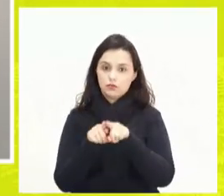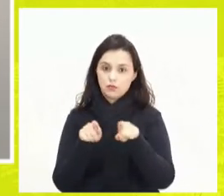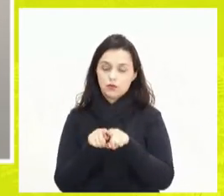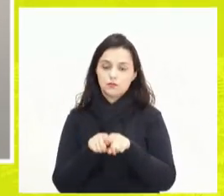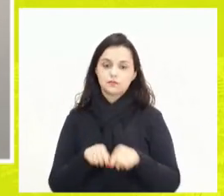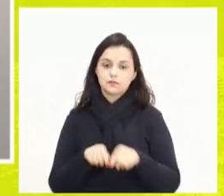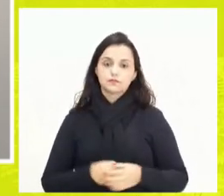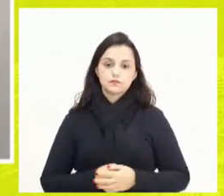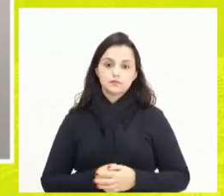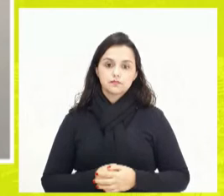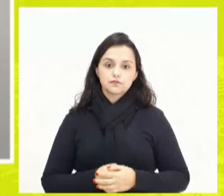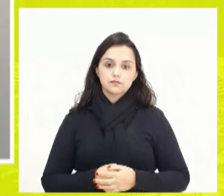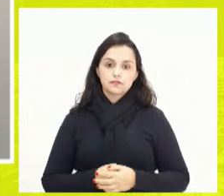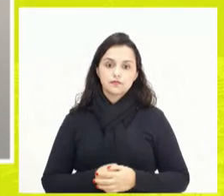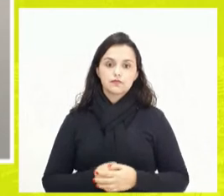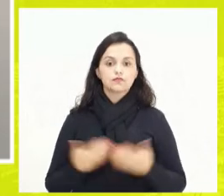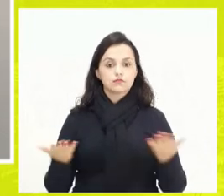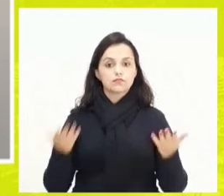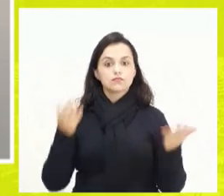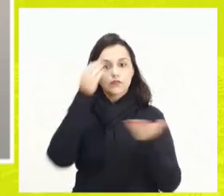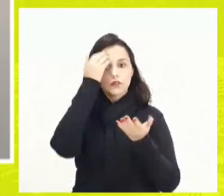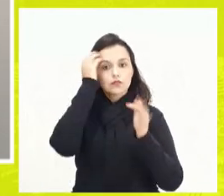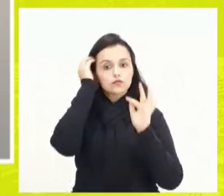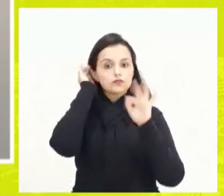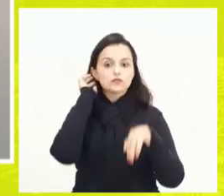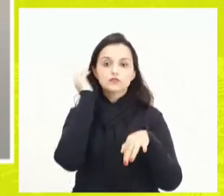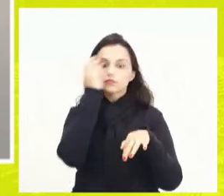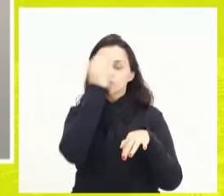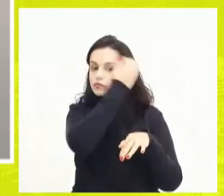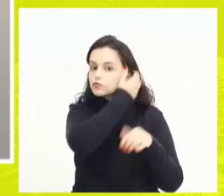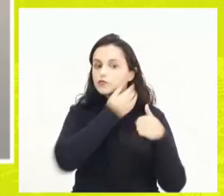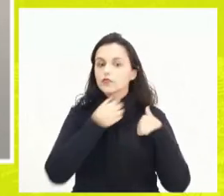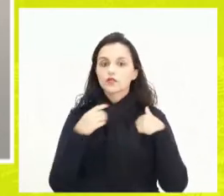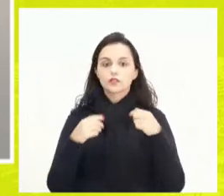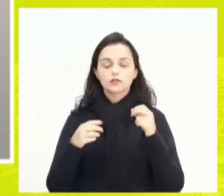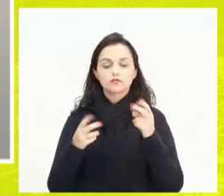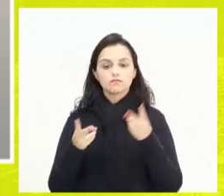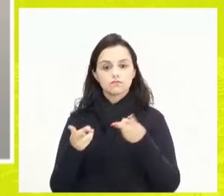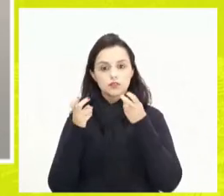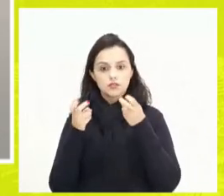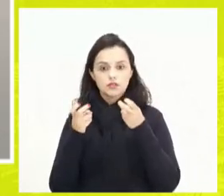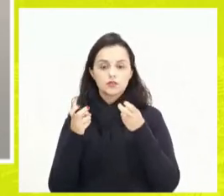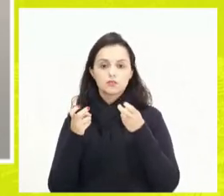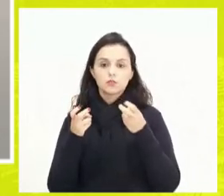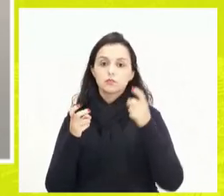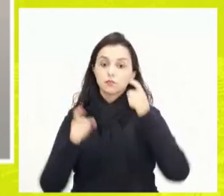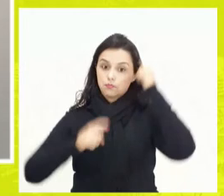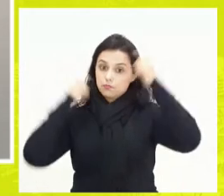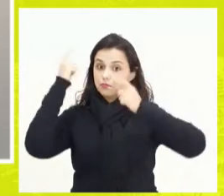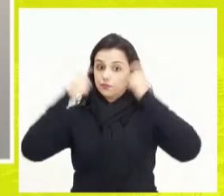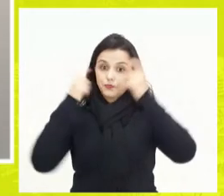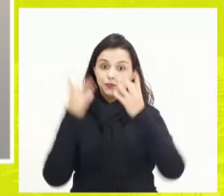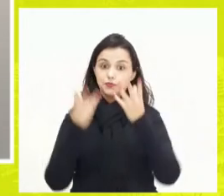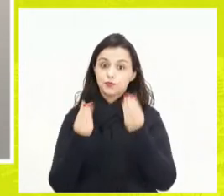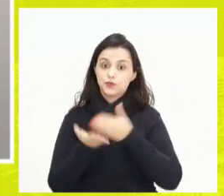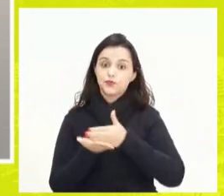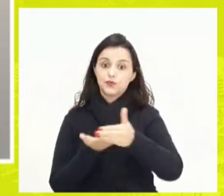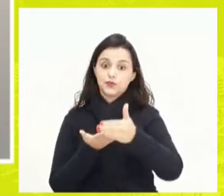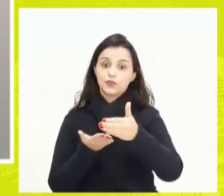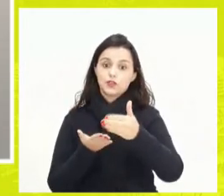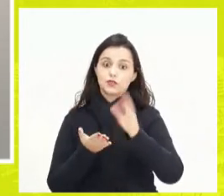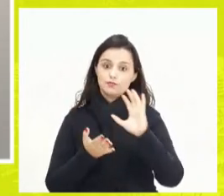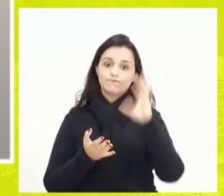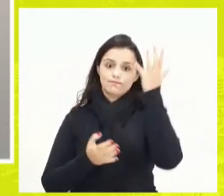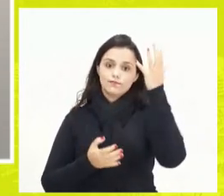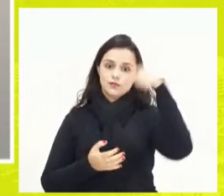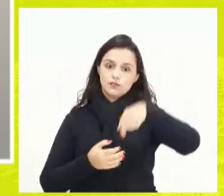extended and understood on final contributions on the one hand i worry about what's going to happen this year i think